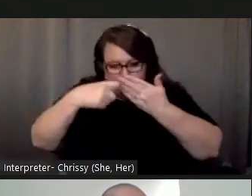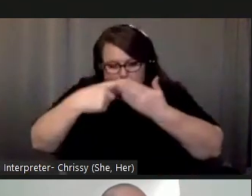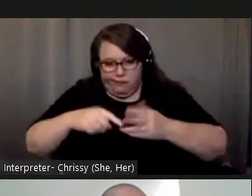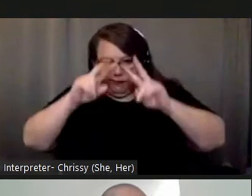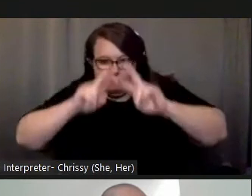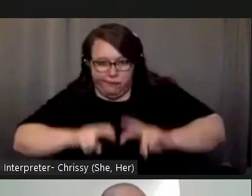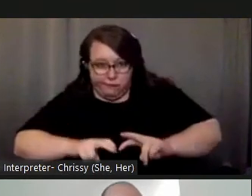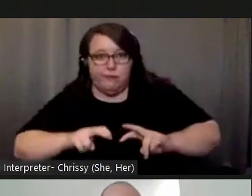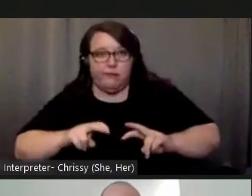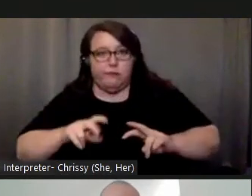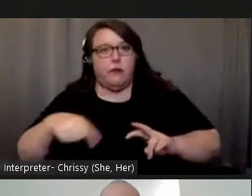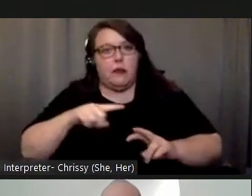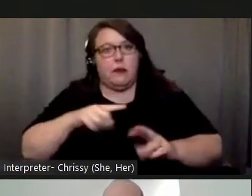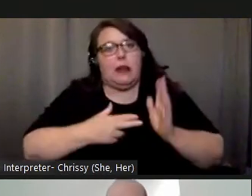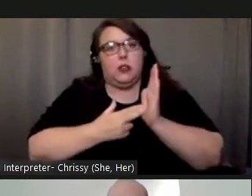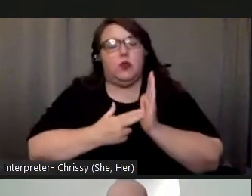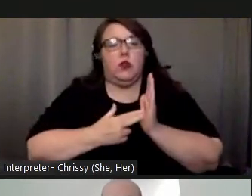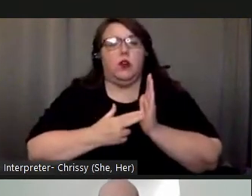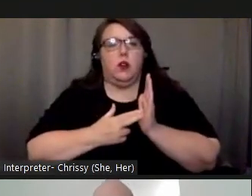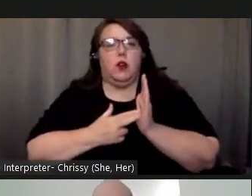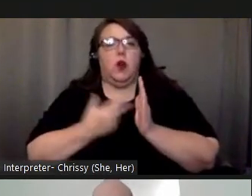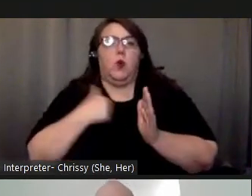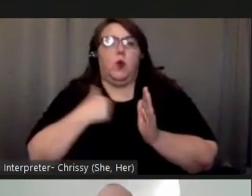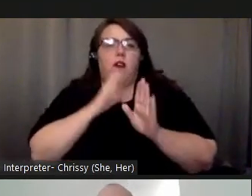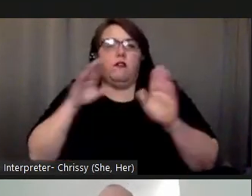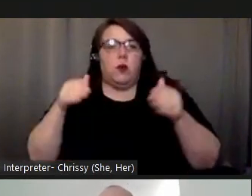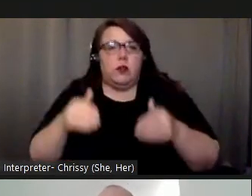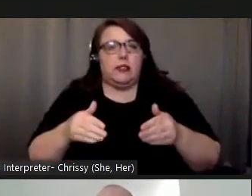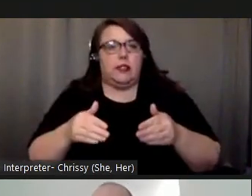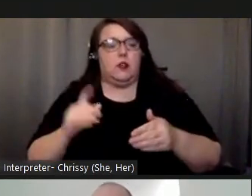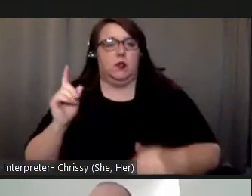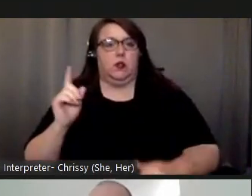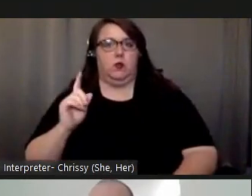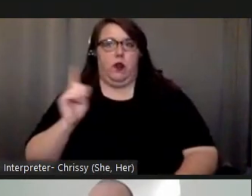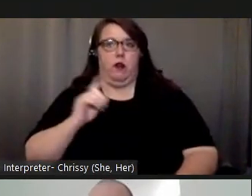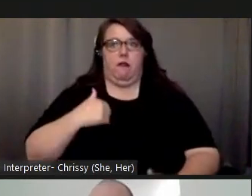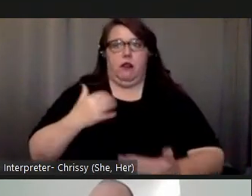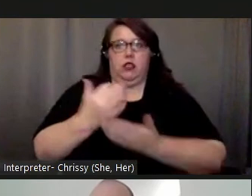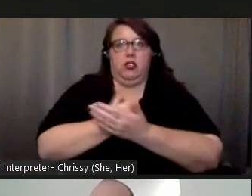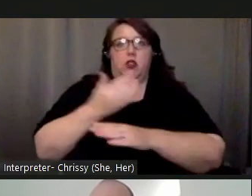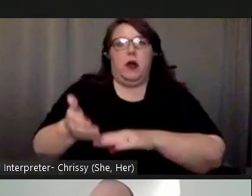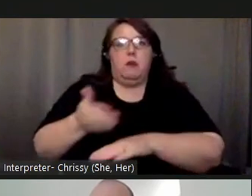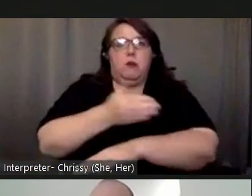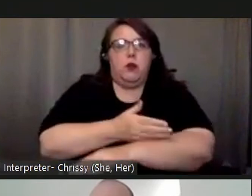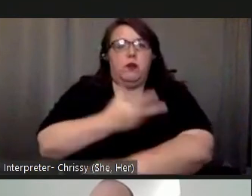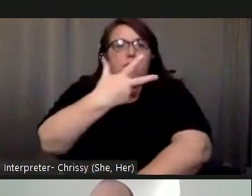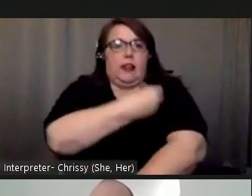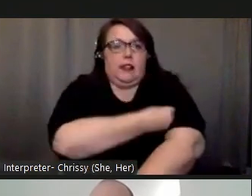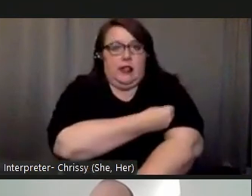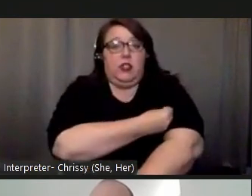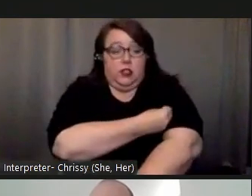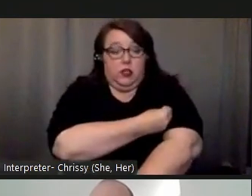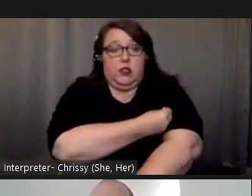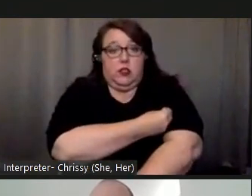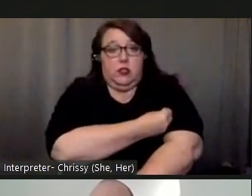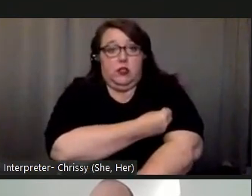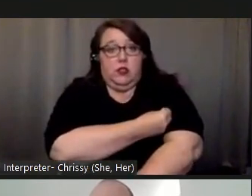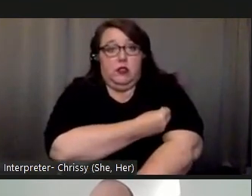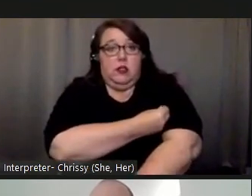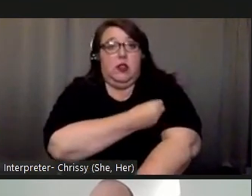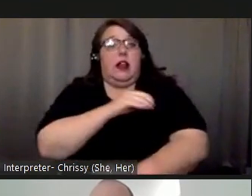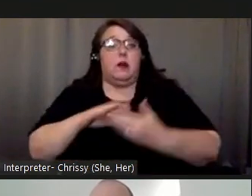vaccinators to be sure that we're focusing on where we have opportunity to improve vaccination in our communities